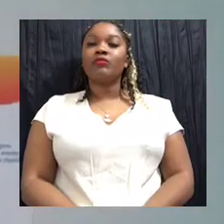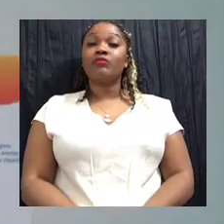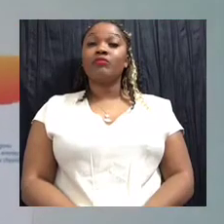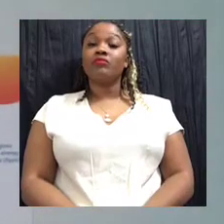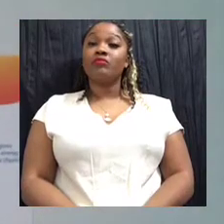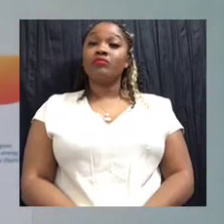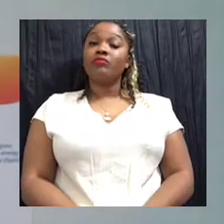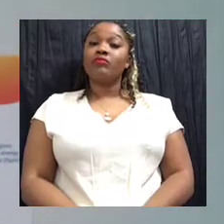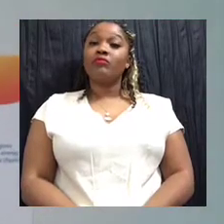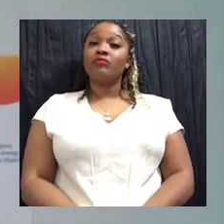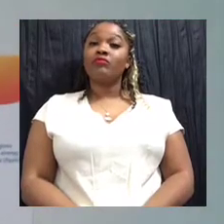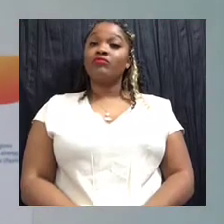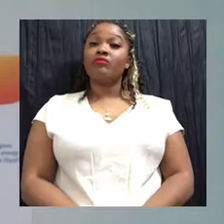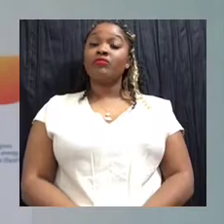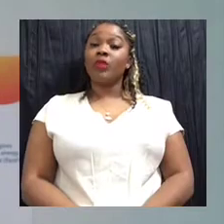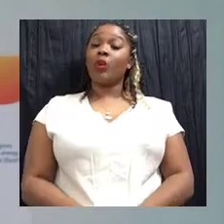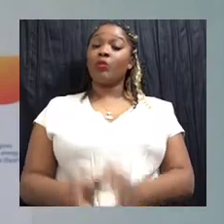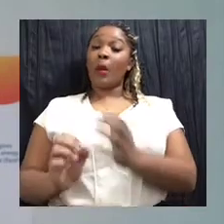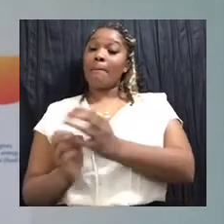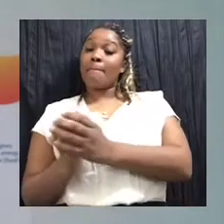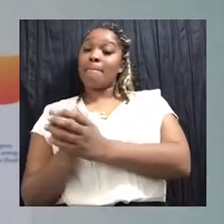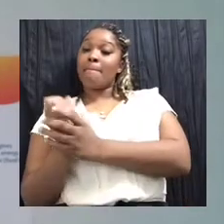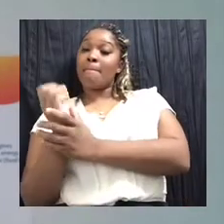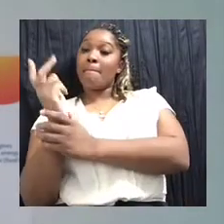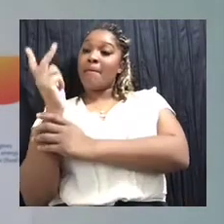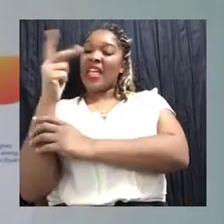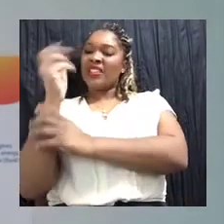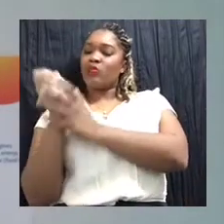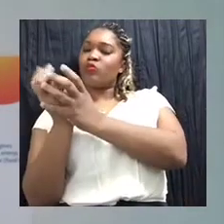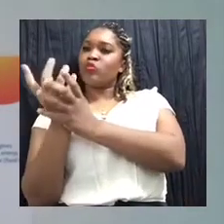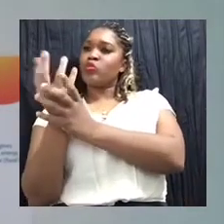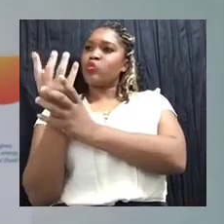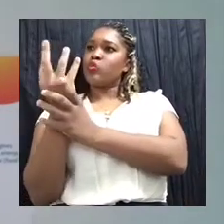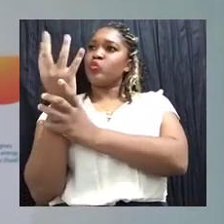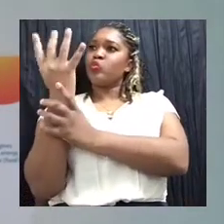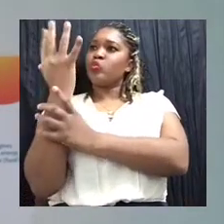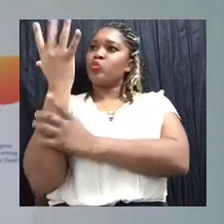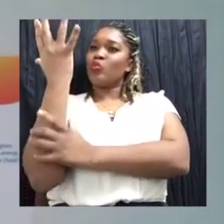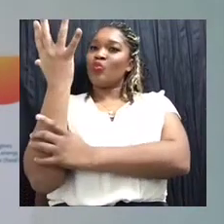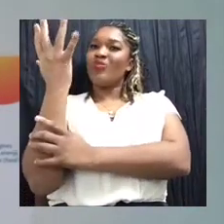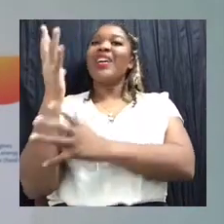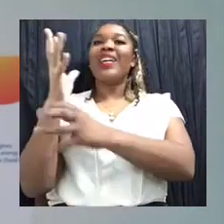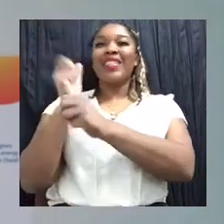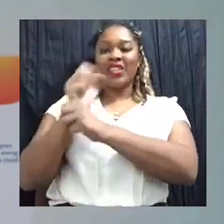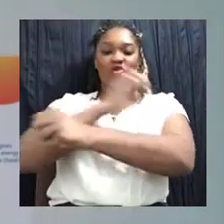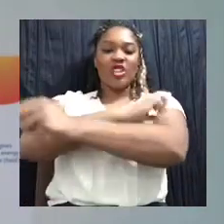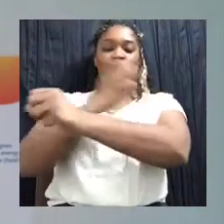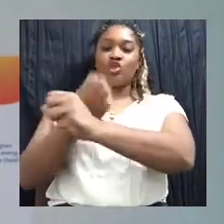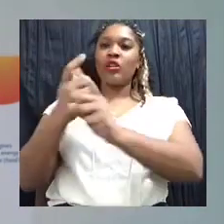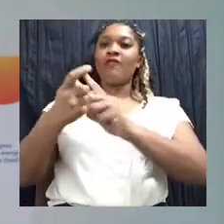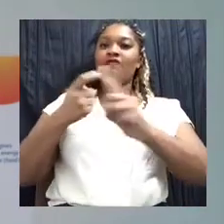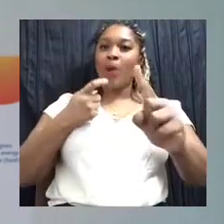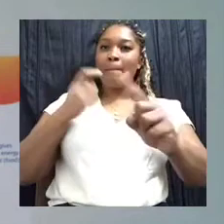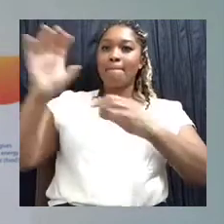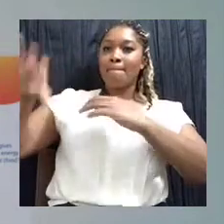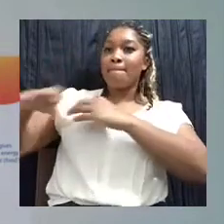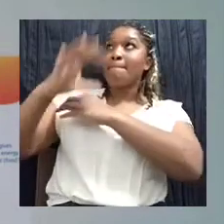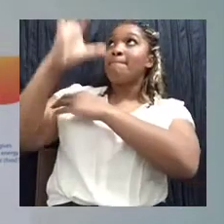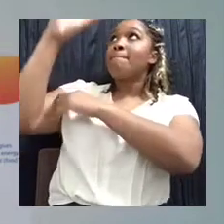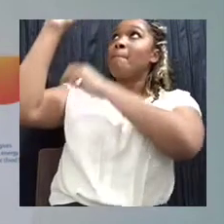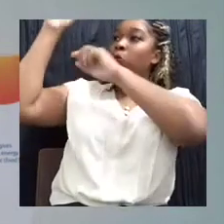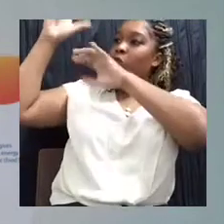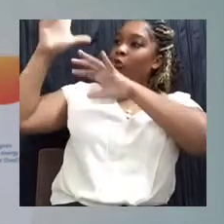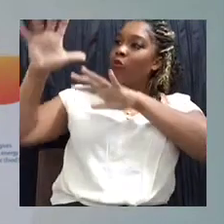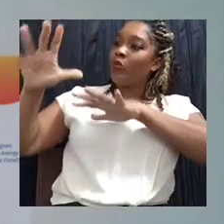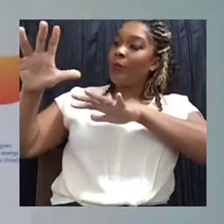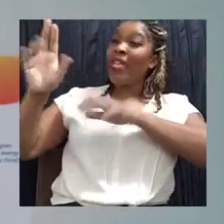So, growing plants get energy from the sunlight. They use this